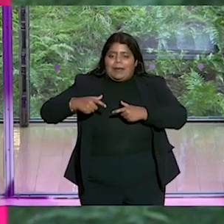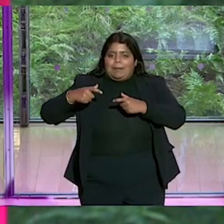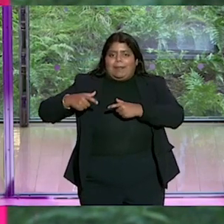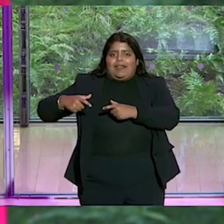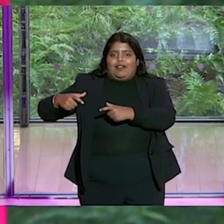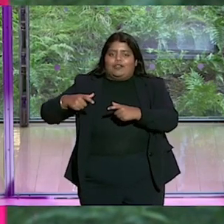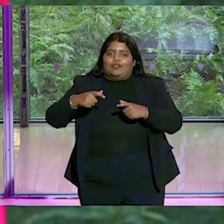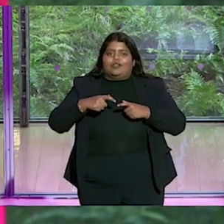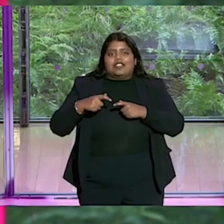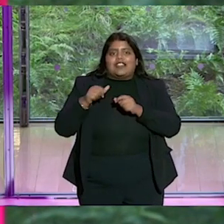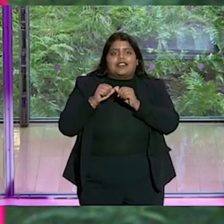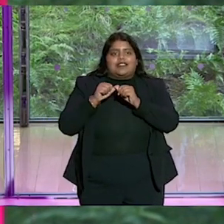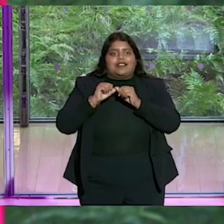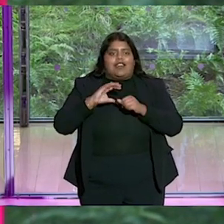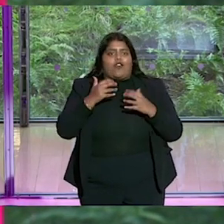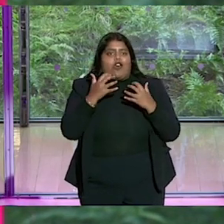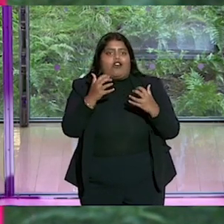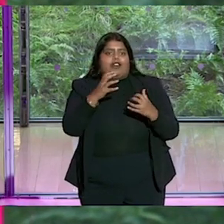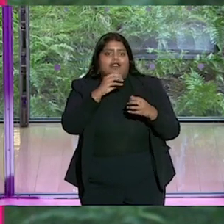organization.